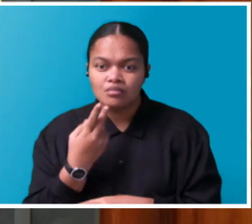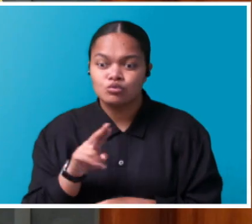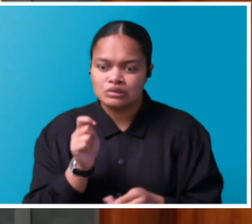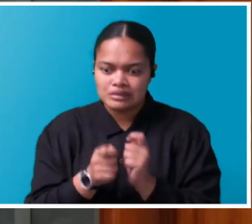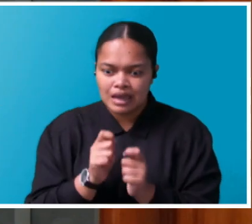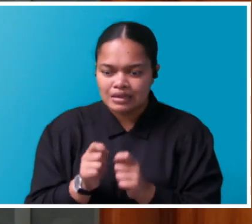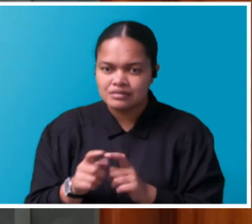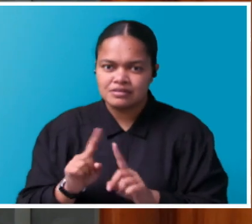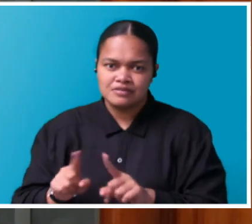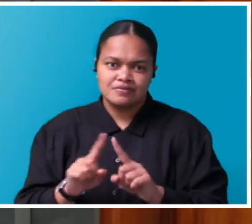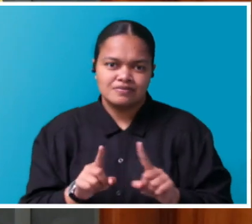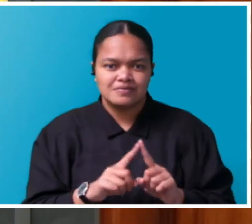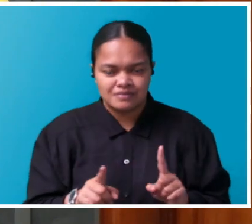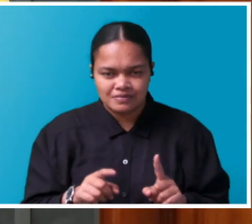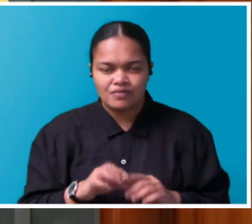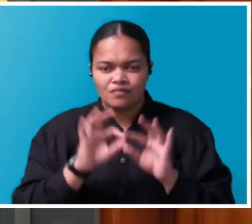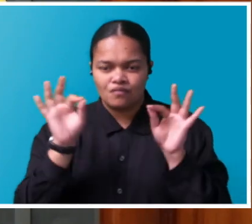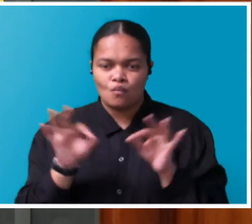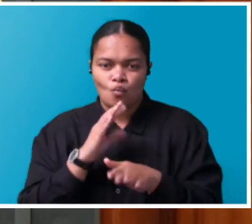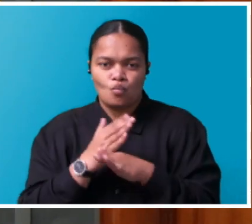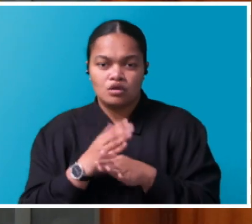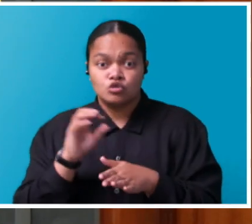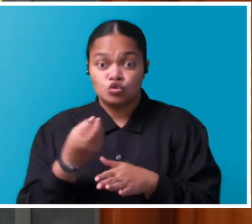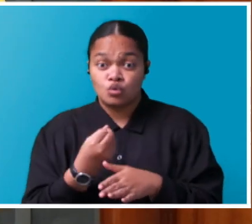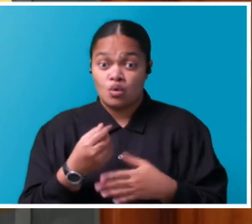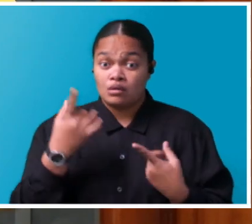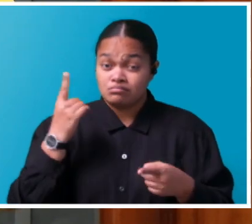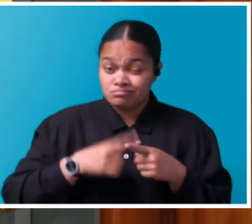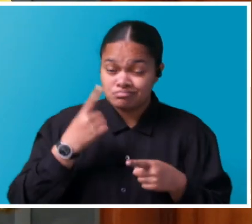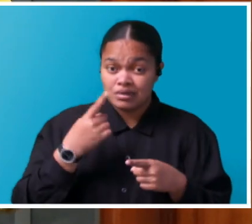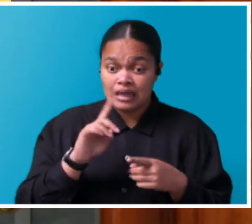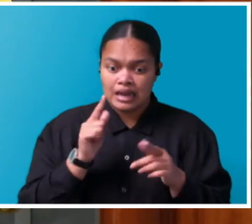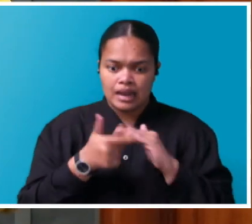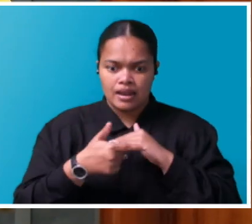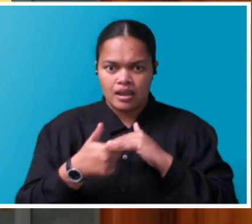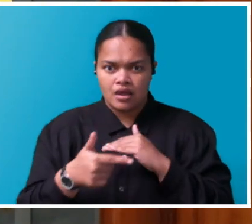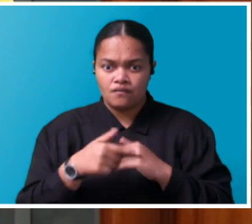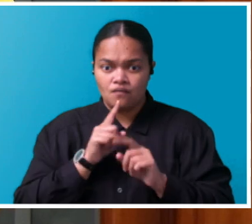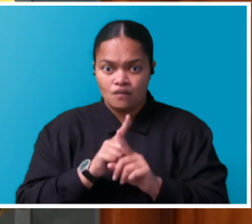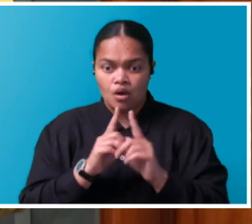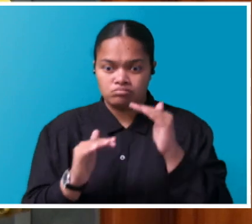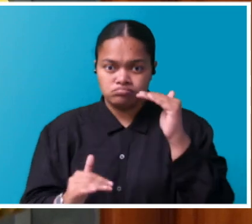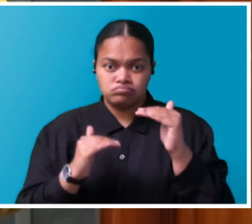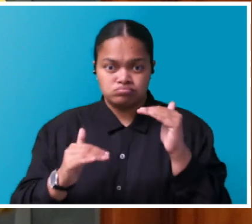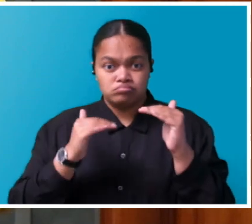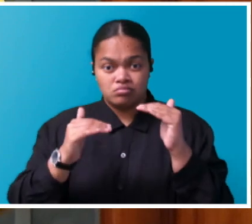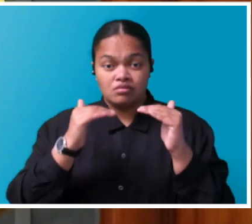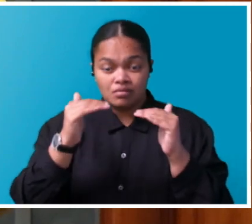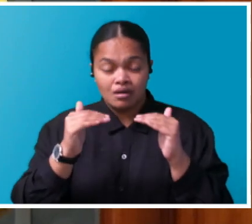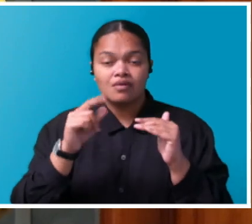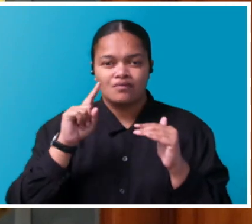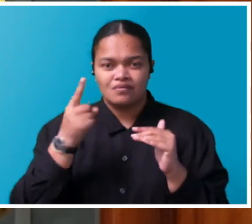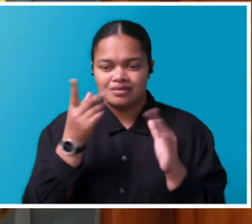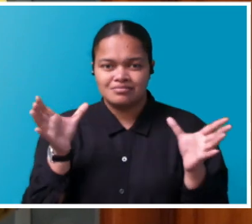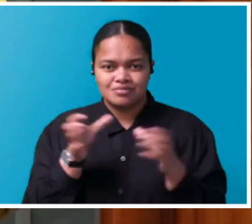framework in terms of its accuracy, consistency, and the level of compliance under a third-party auditing process